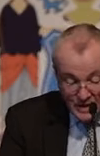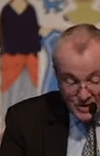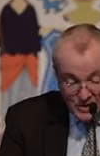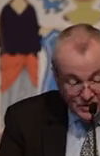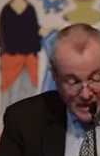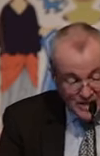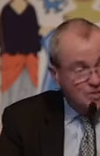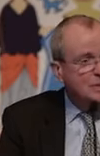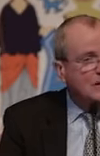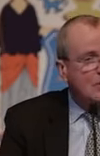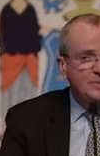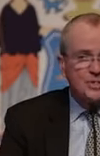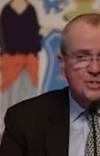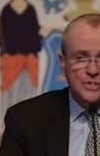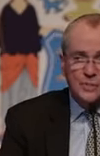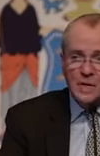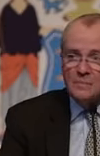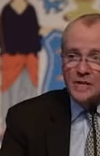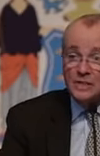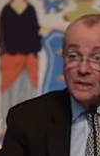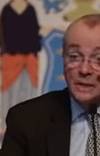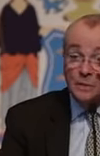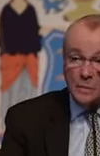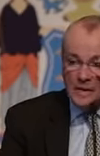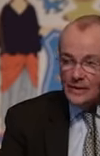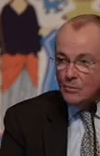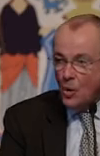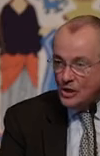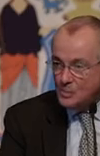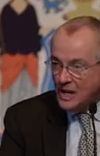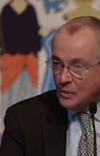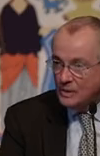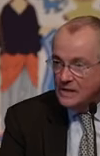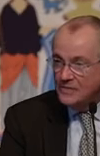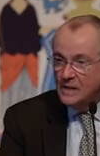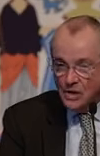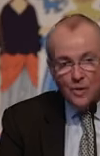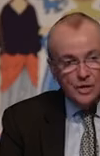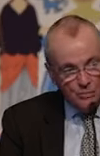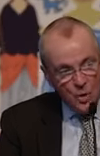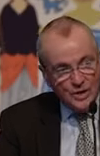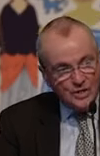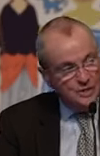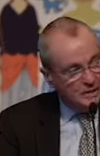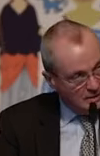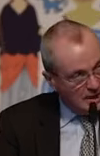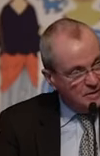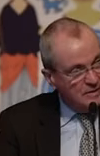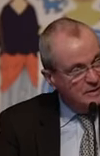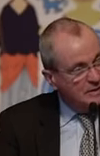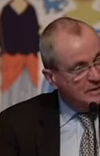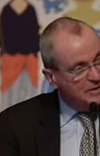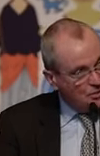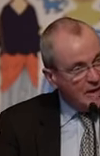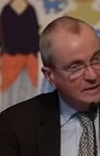servicers to utilize the relief options. Just as we mentioned when we got the mortgage bank relief, go to your mortgage